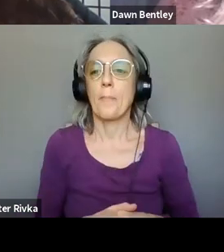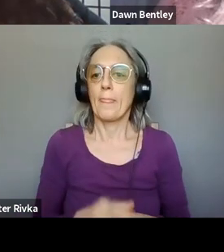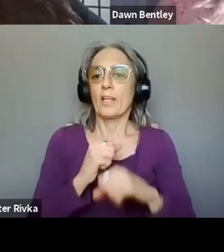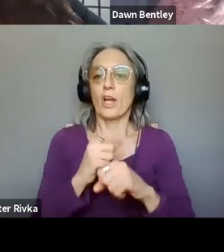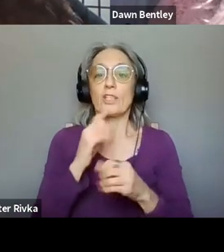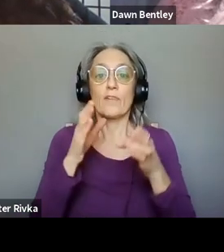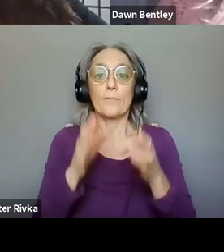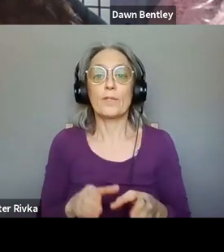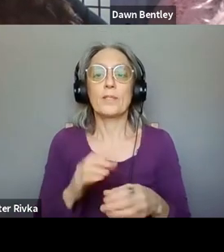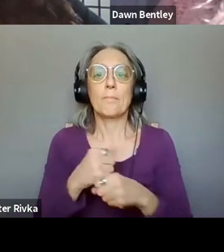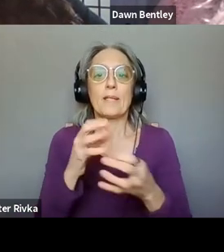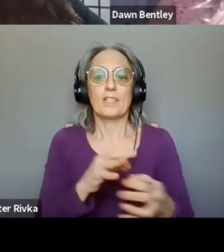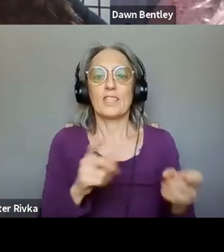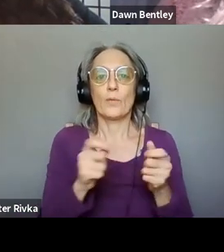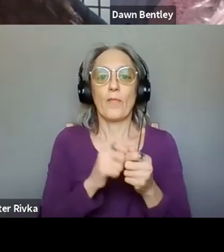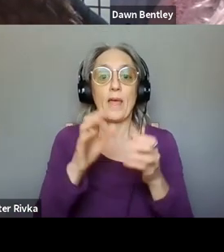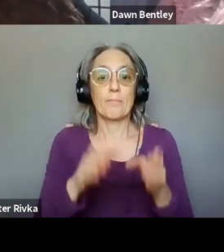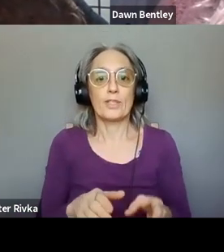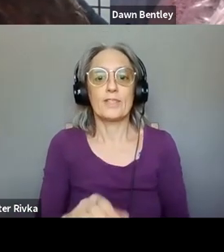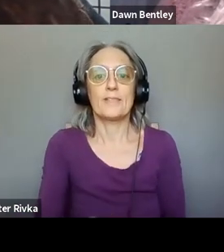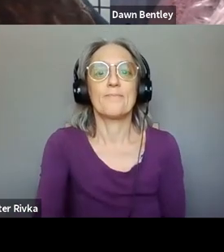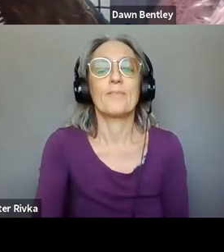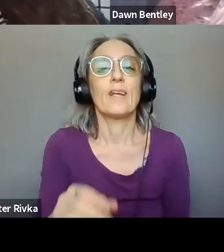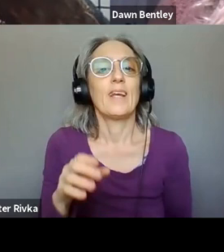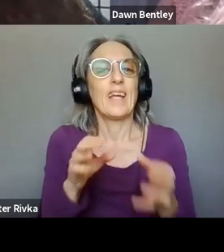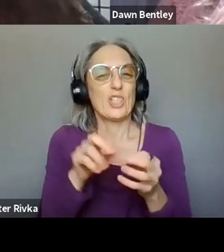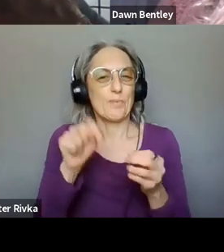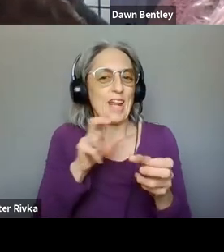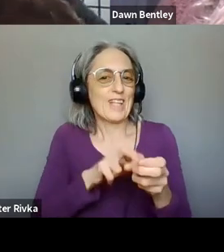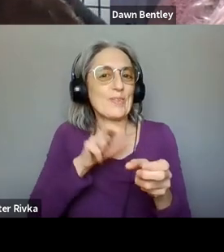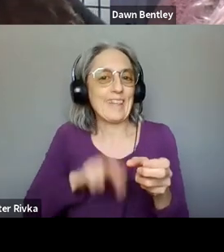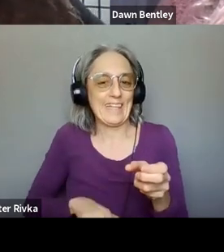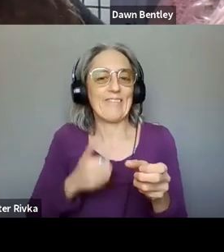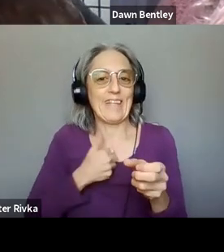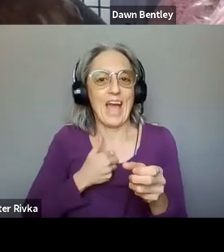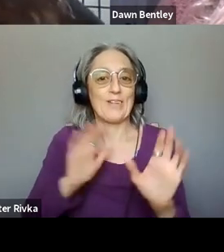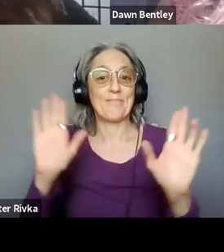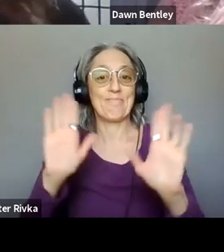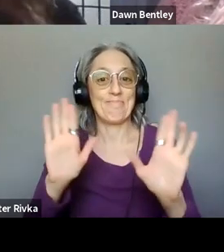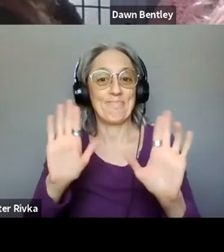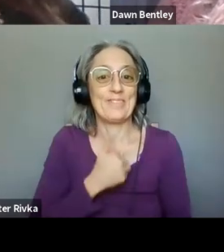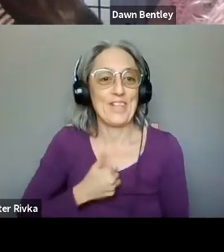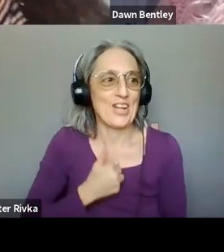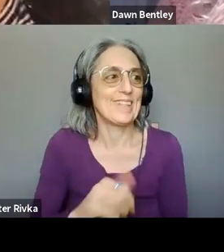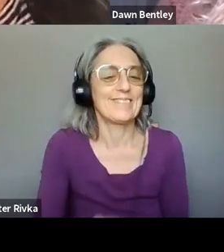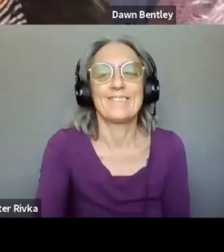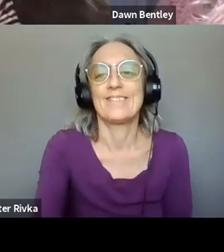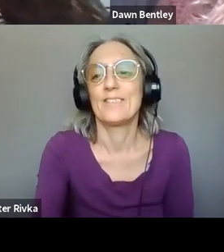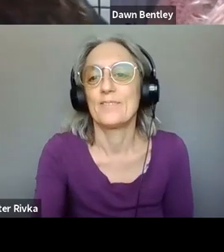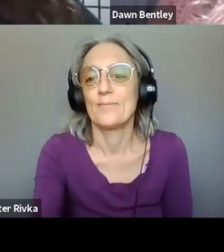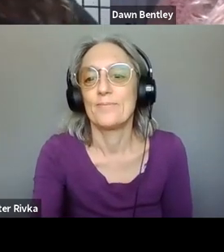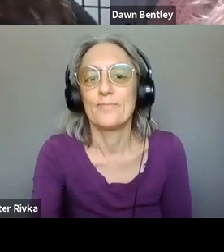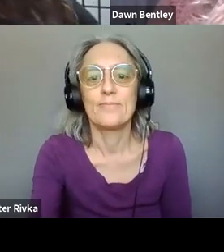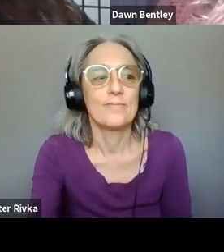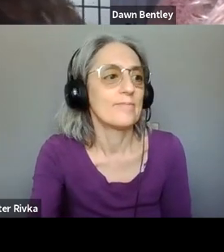make decisions that deal with that person. Yeah, so guardianship of a person is essentially a legal term of art. It doesn't necessarily mean that you